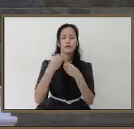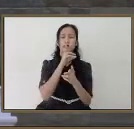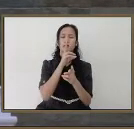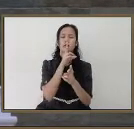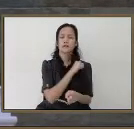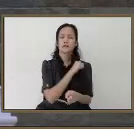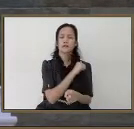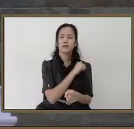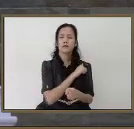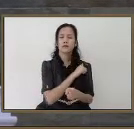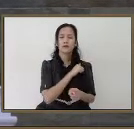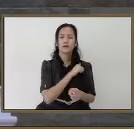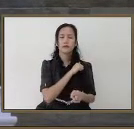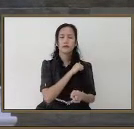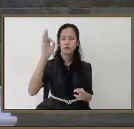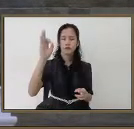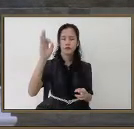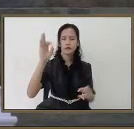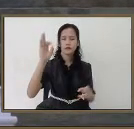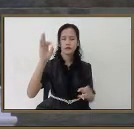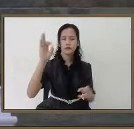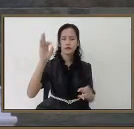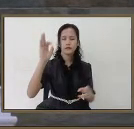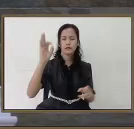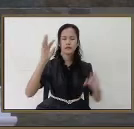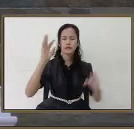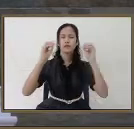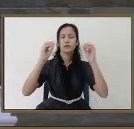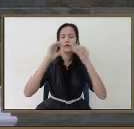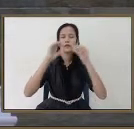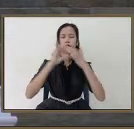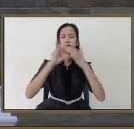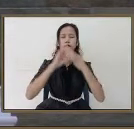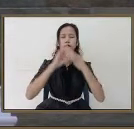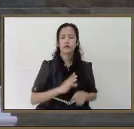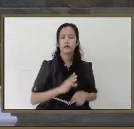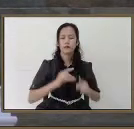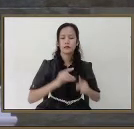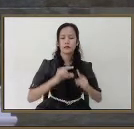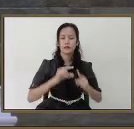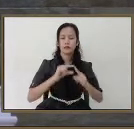of God's Word. Give us a great, successful, hallelujah service, O God. All the